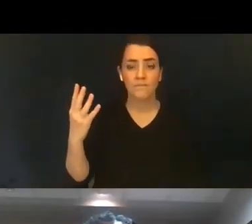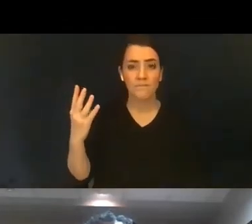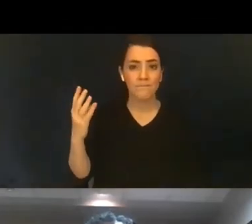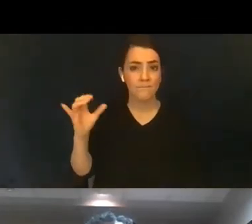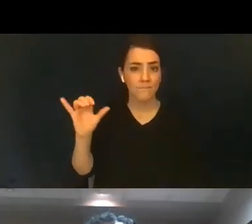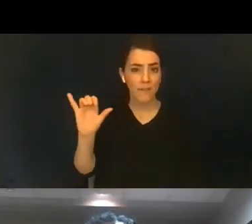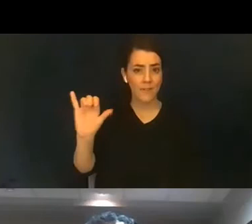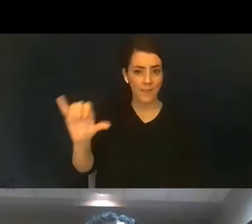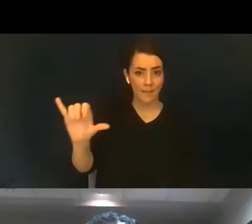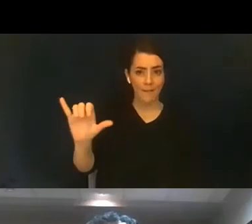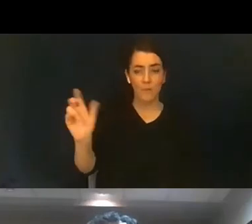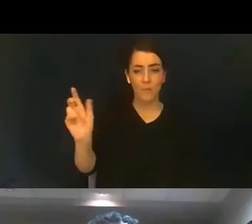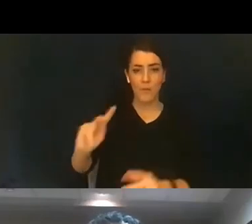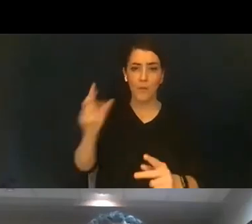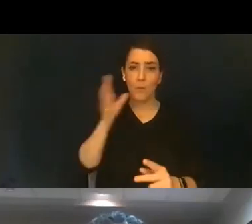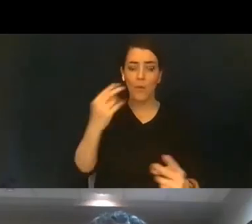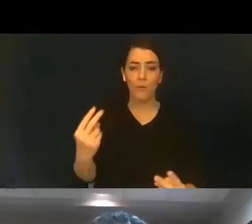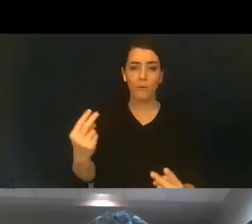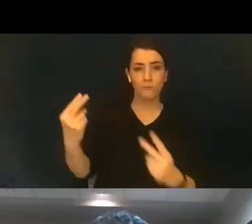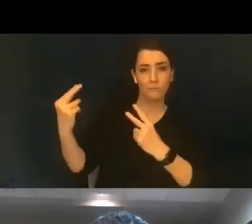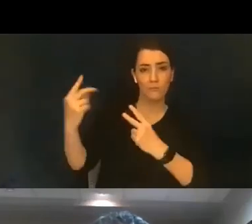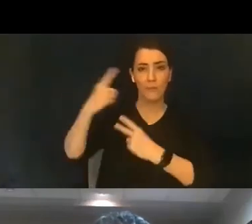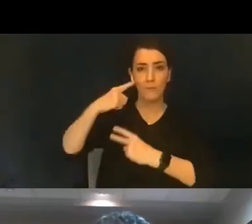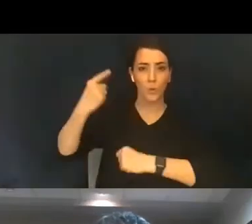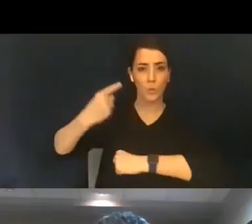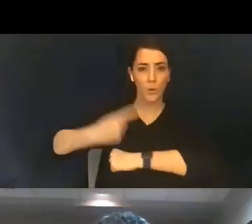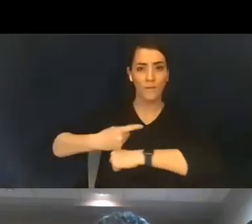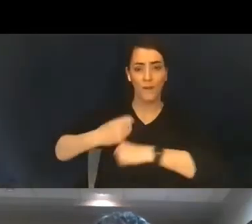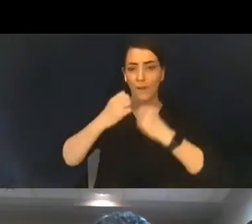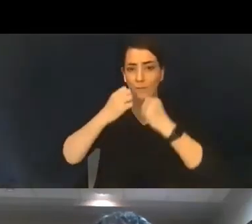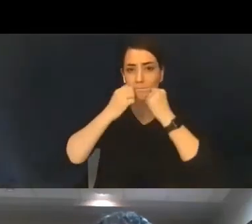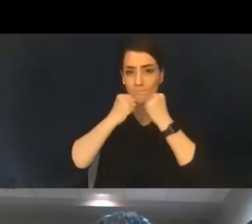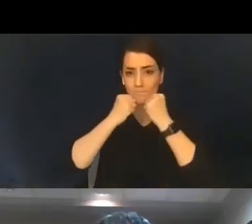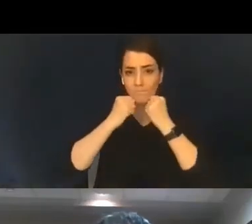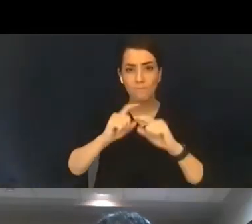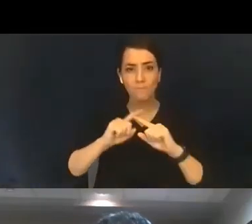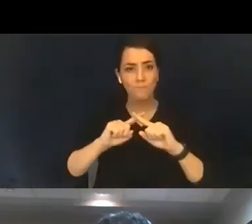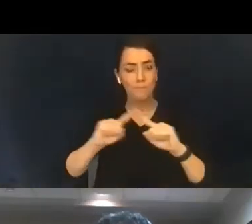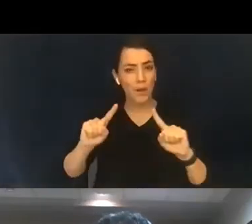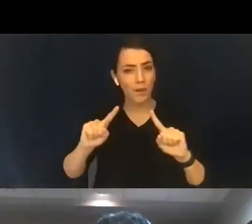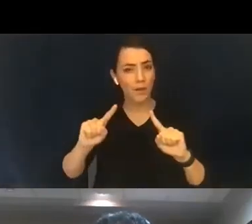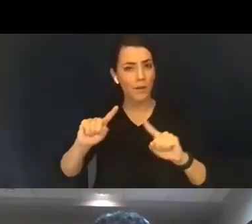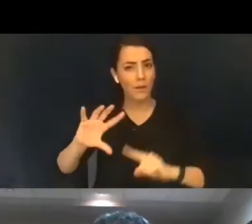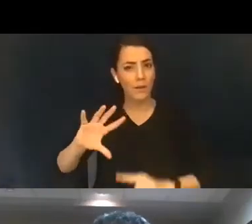So I recognize that the state of Minnesota has sort of a genocide